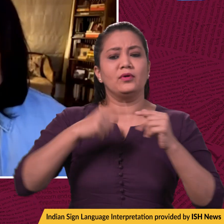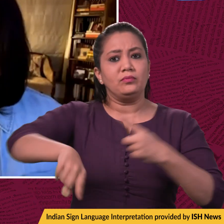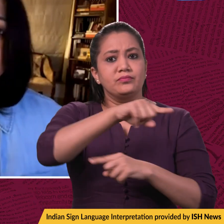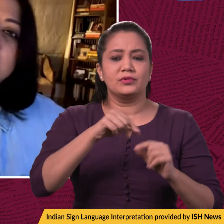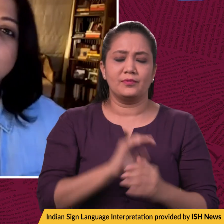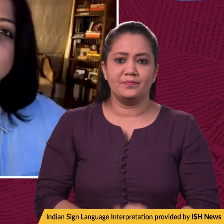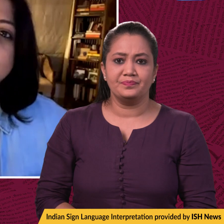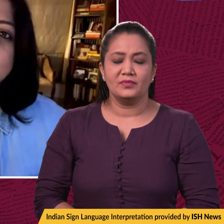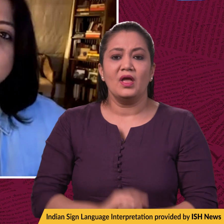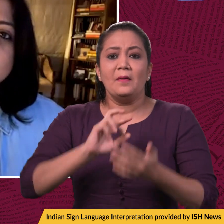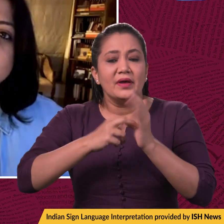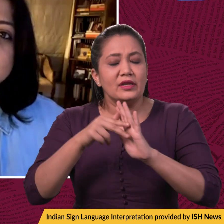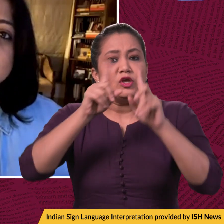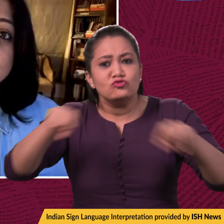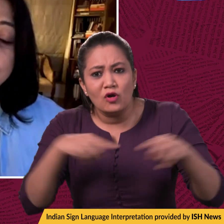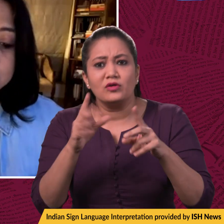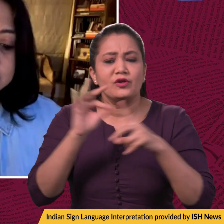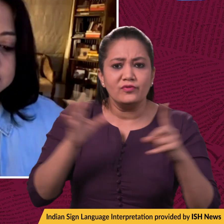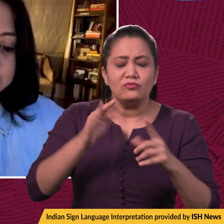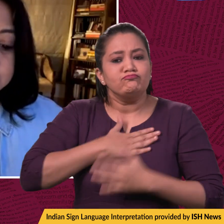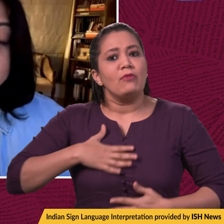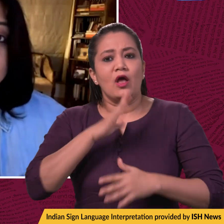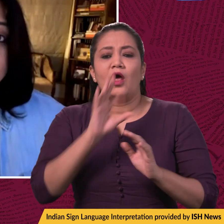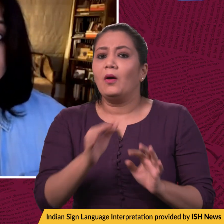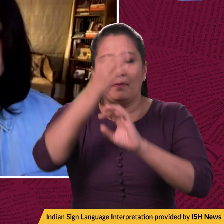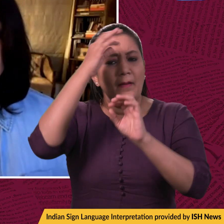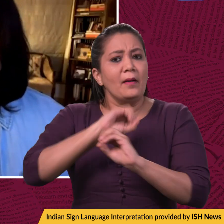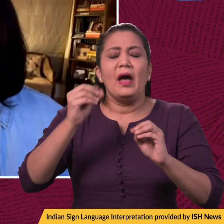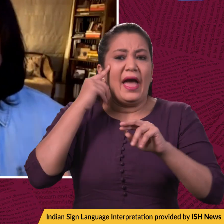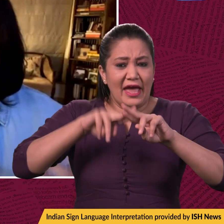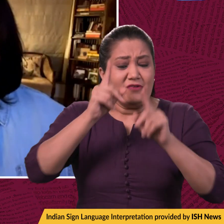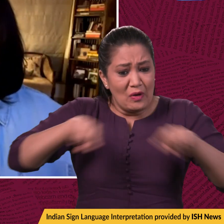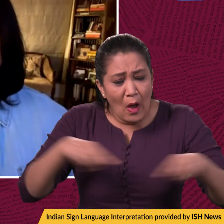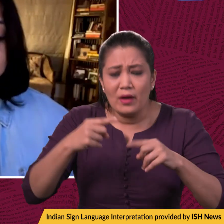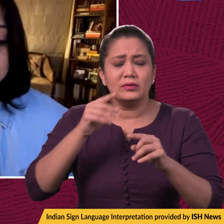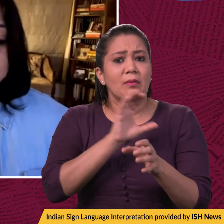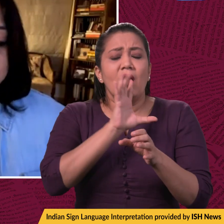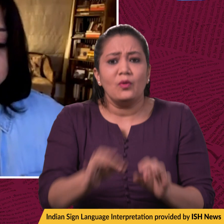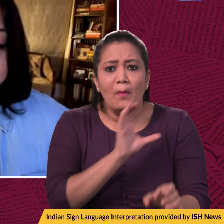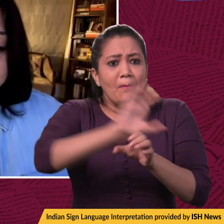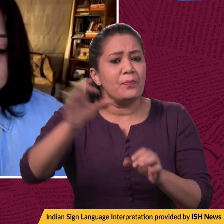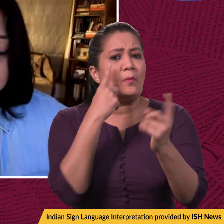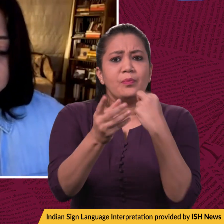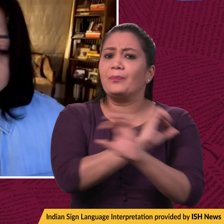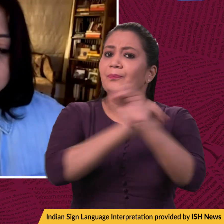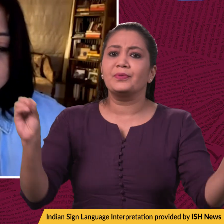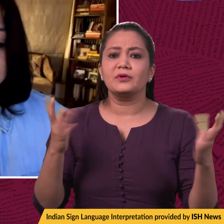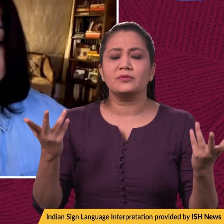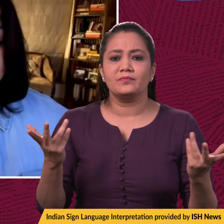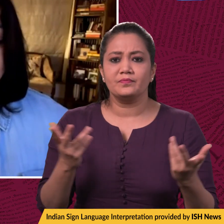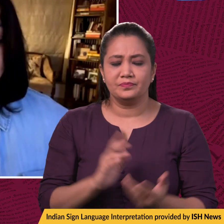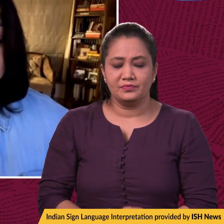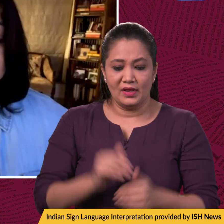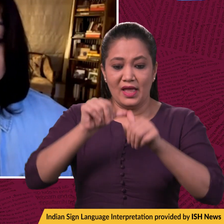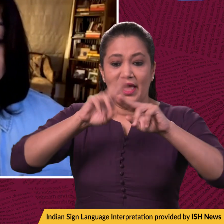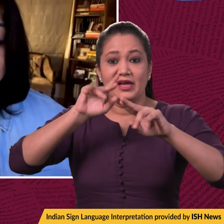the impunity that the security forces and personnel enjoy in these areas, because their actions just cannot be investigated. Now, under the AFSPA,